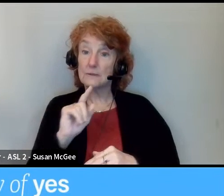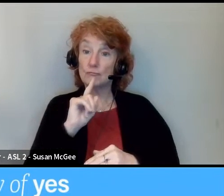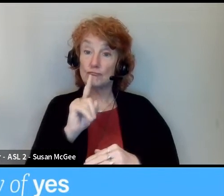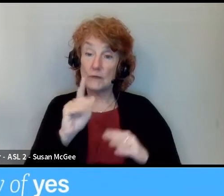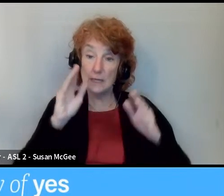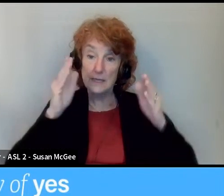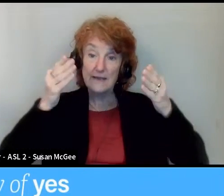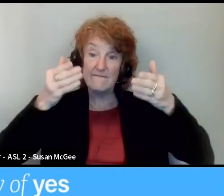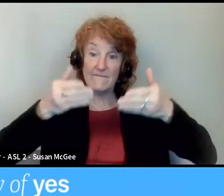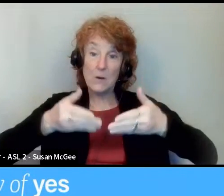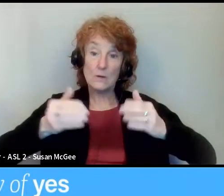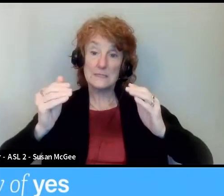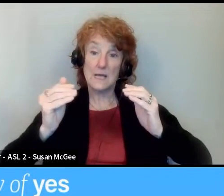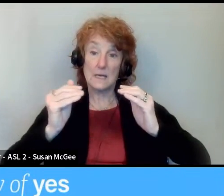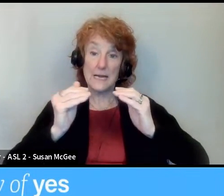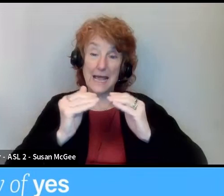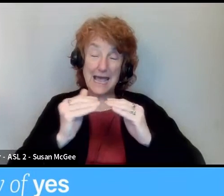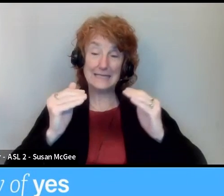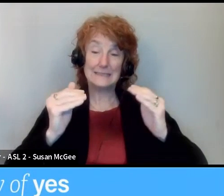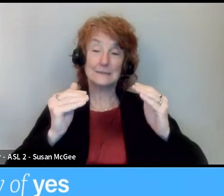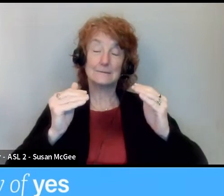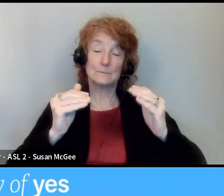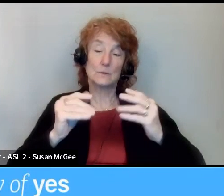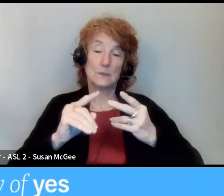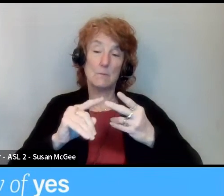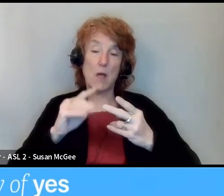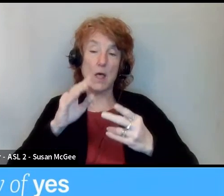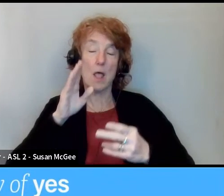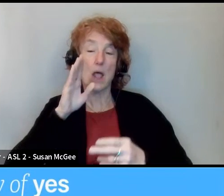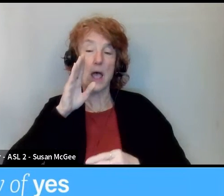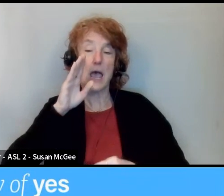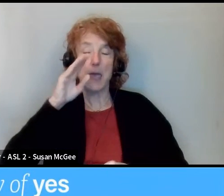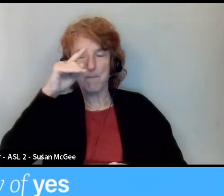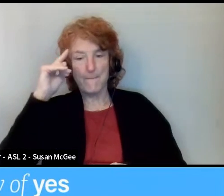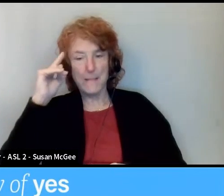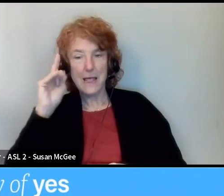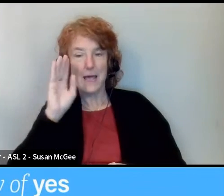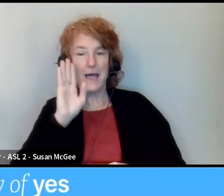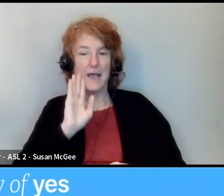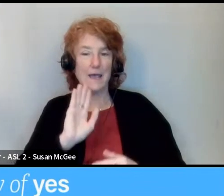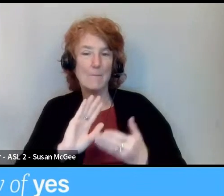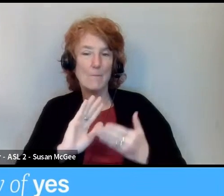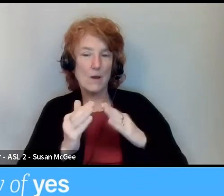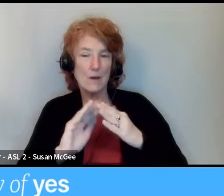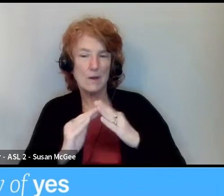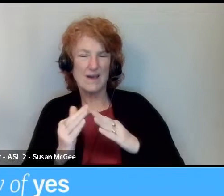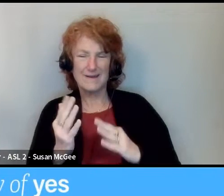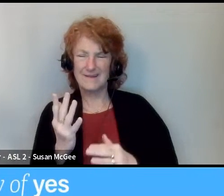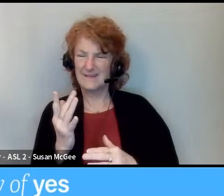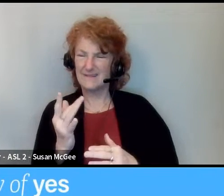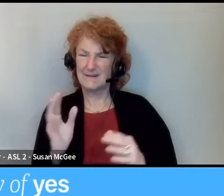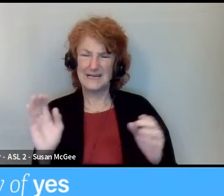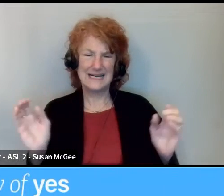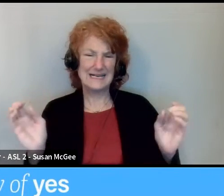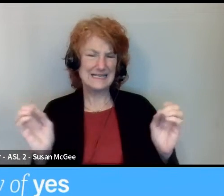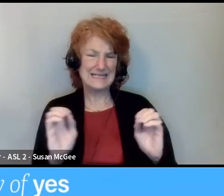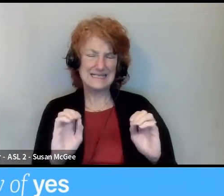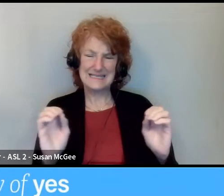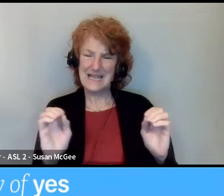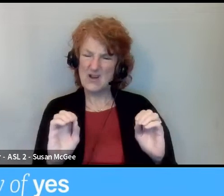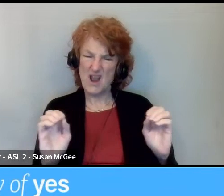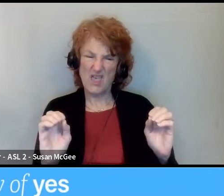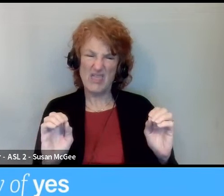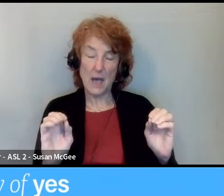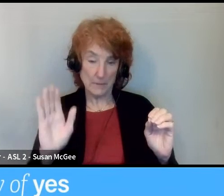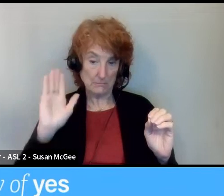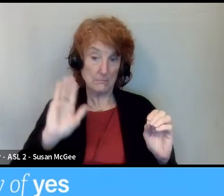and focusing on us Black and Brown communities, why isn't there no proposal, as there were many years